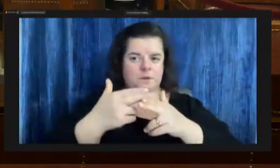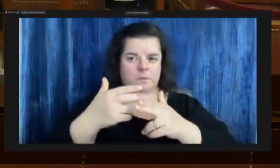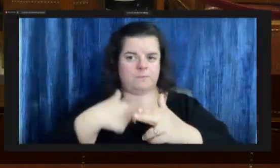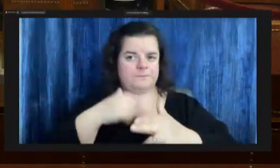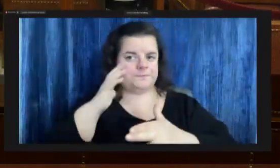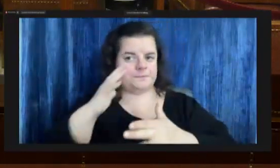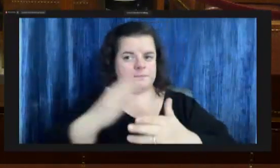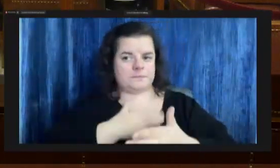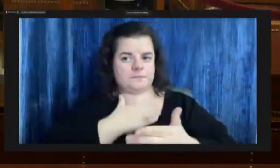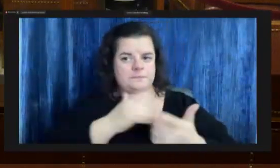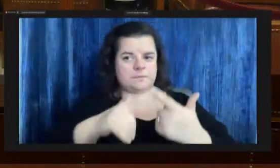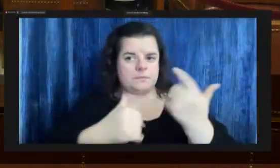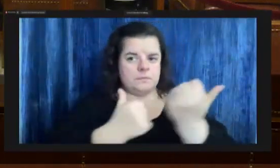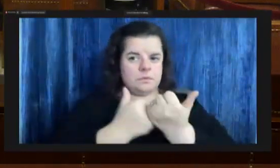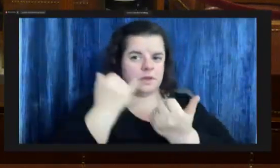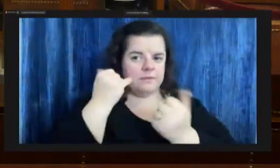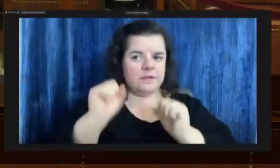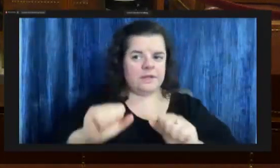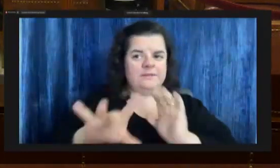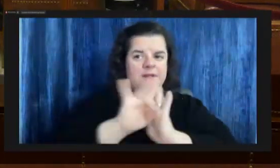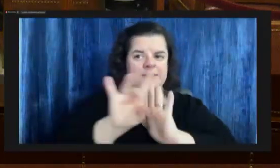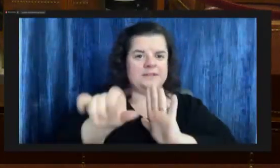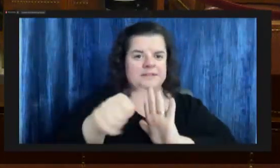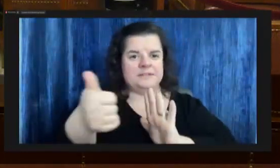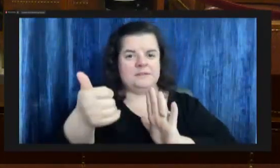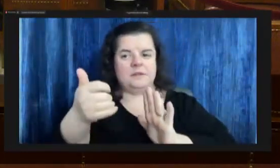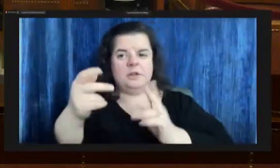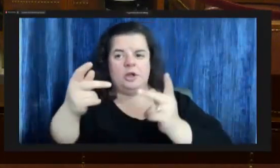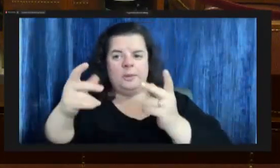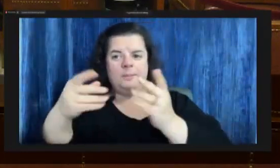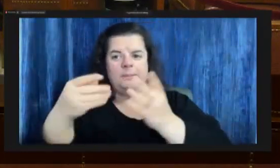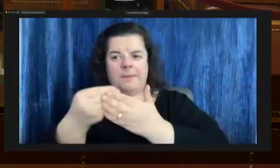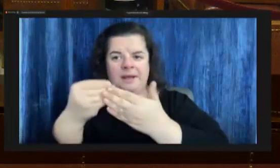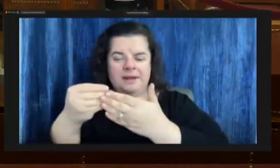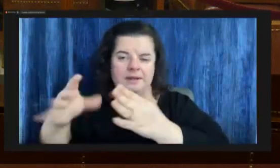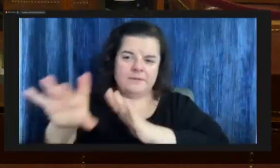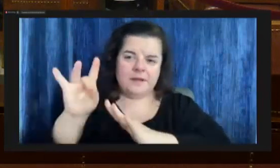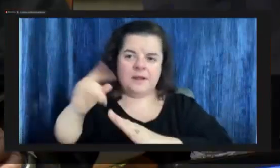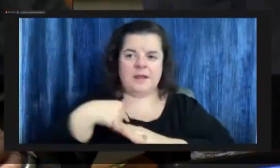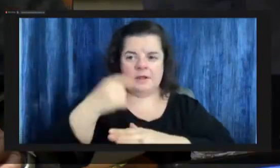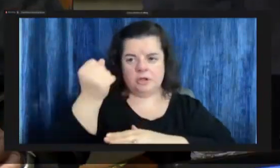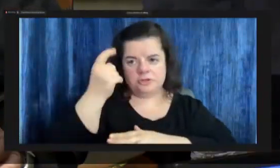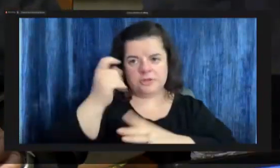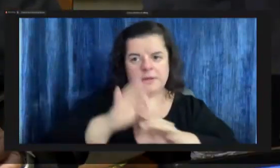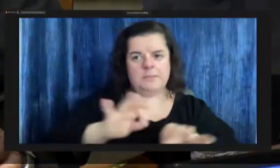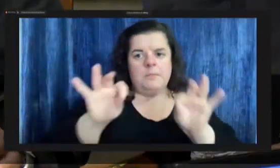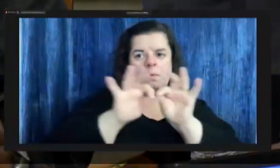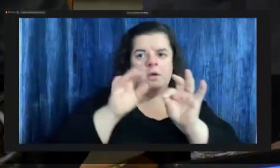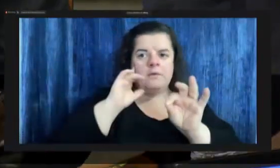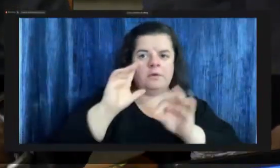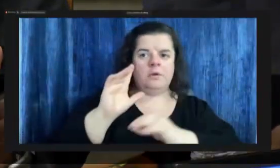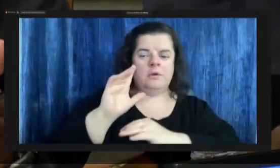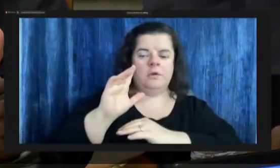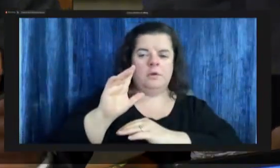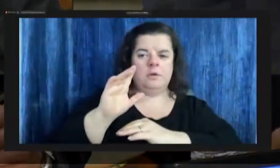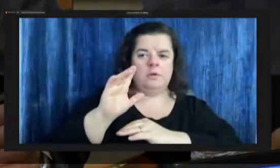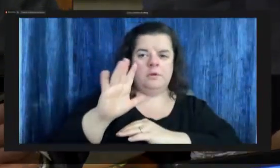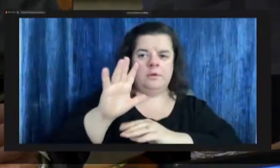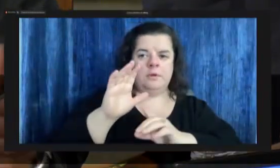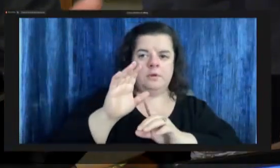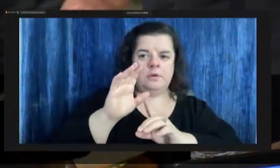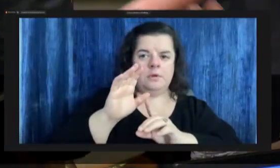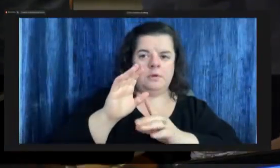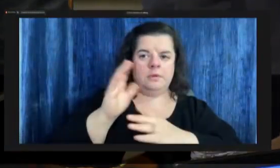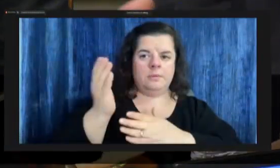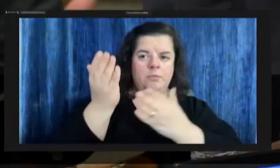to support if we could find a different funding source for this. I understand the importance of the law repair for the